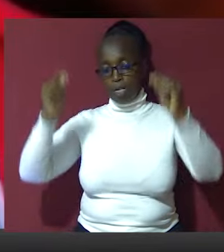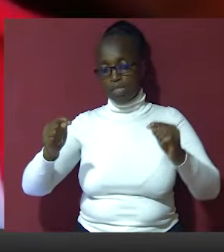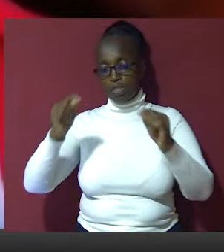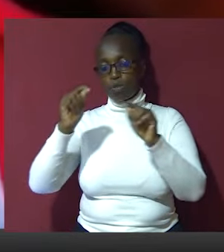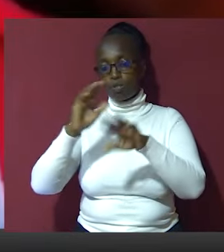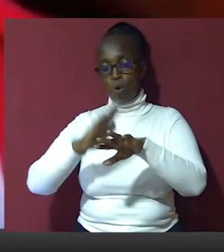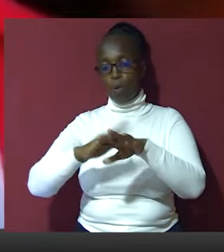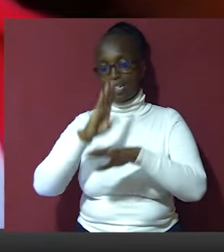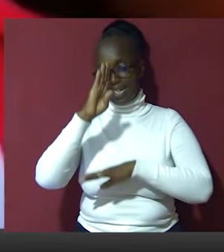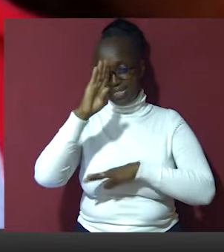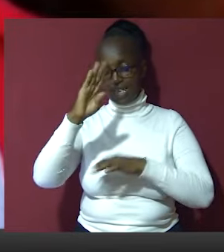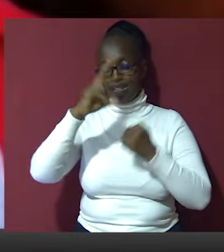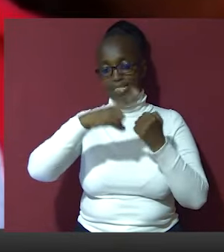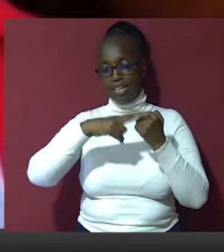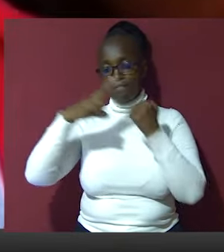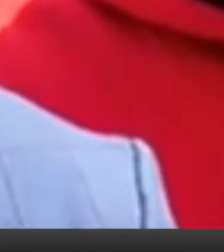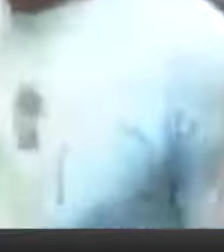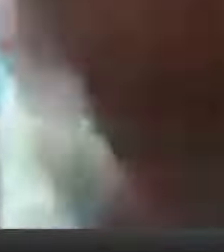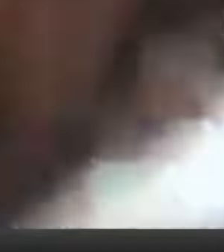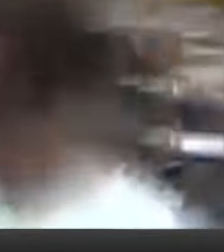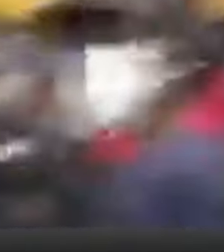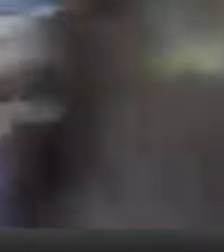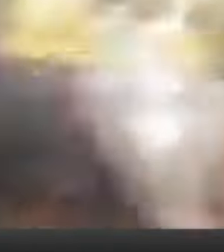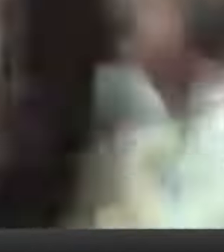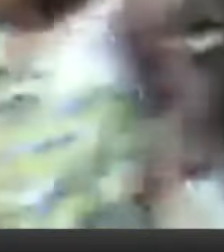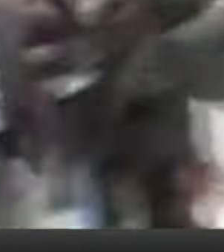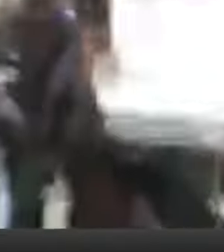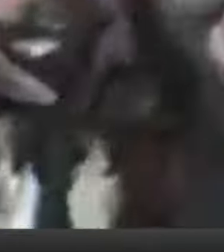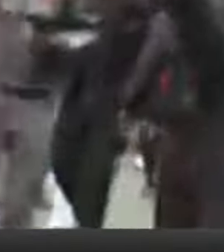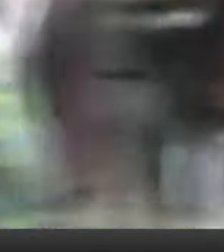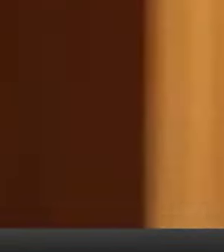7th July 2024. Alice Mudhoki, Undugu TV.